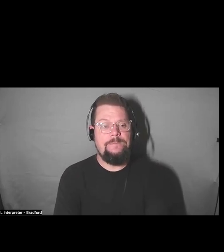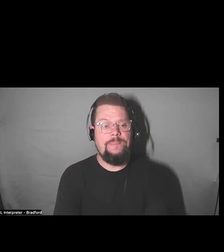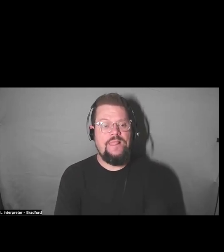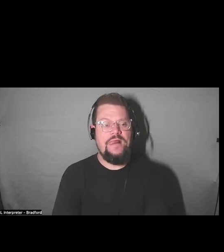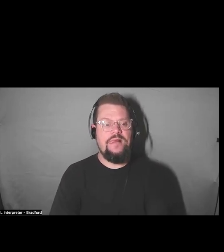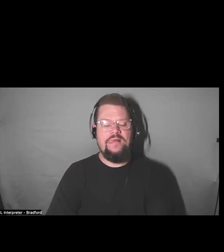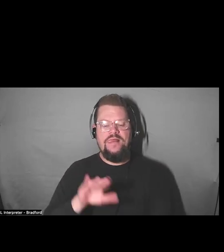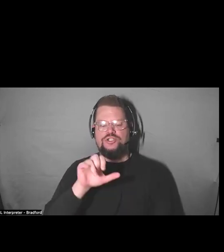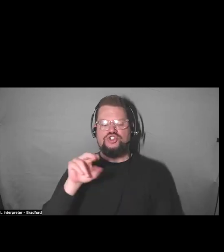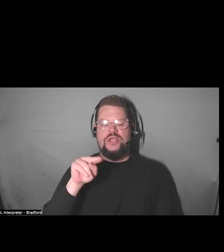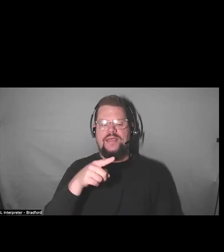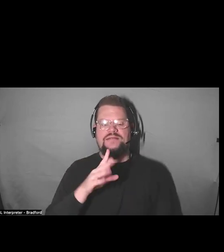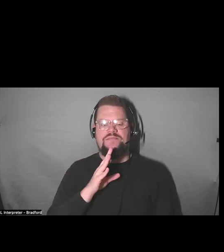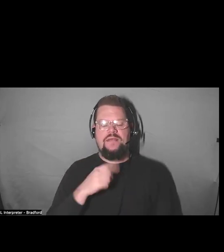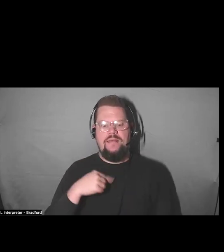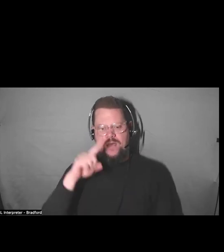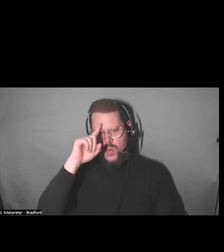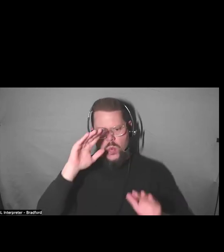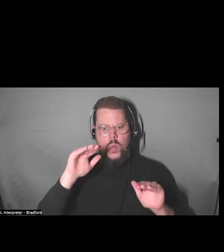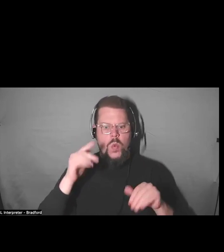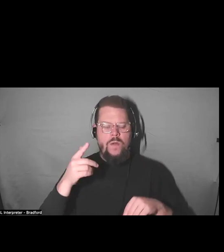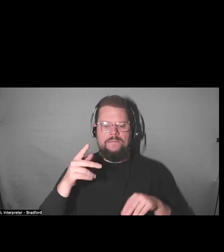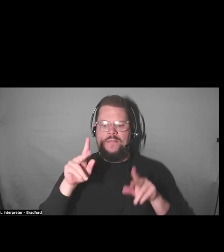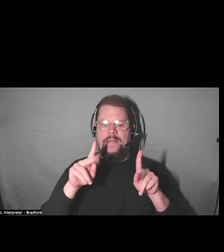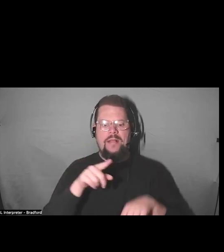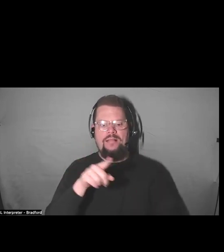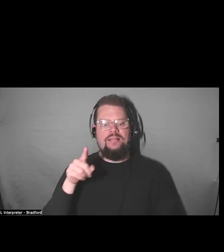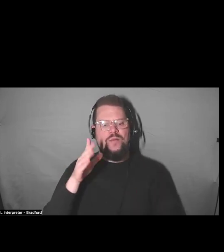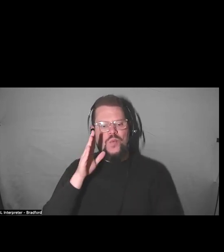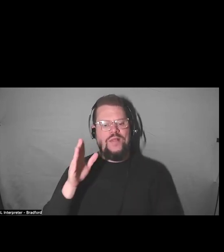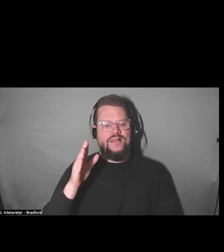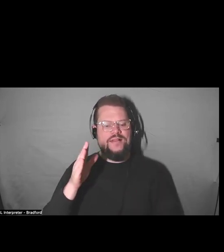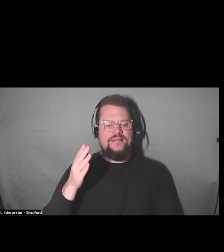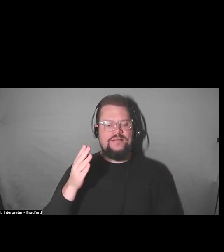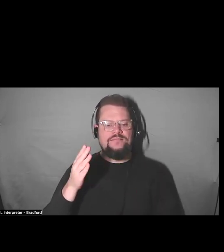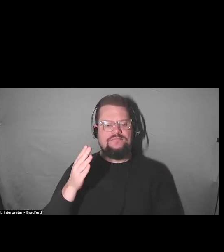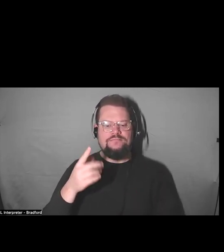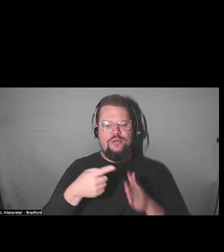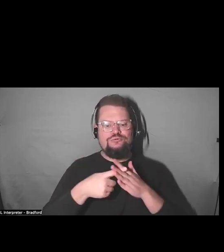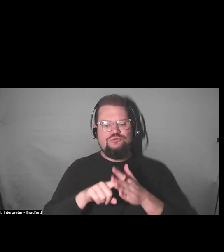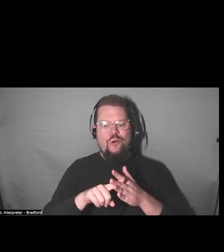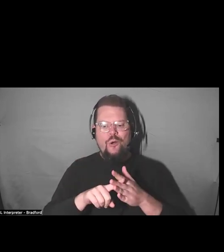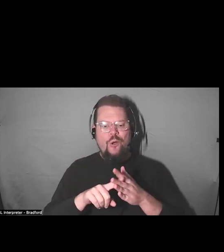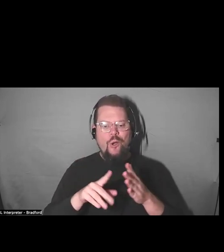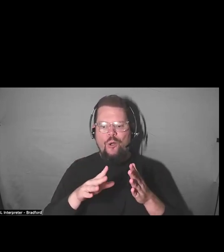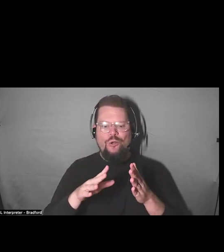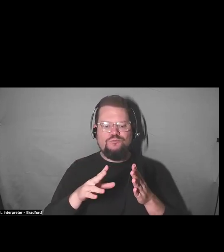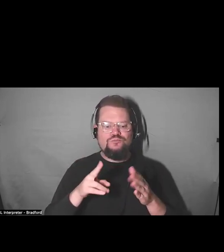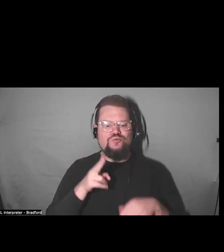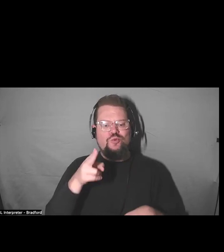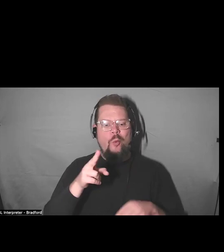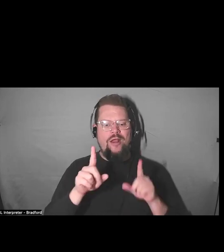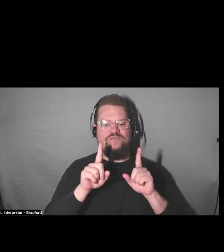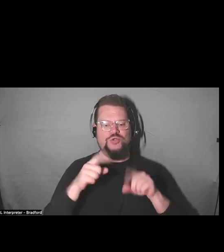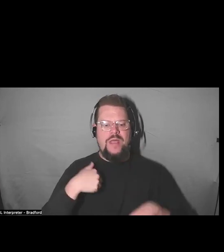This is Jen. I hope that people will start joining into a conversation. I know